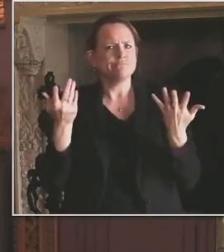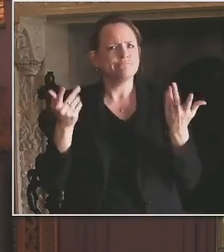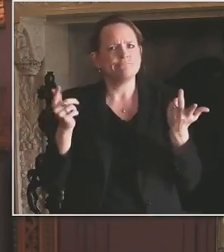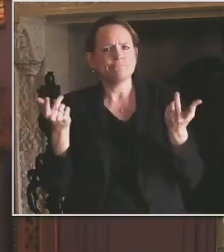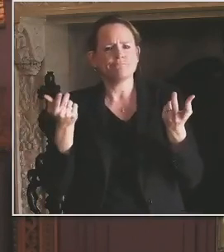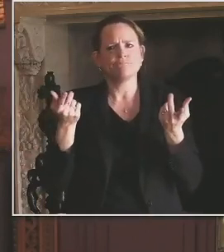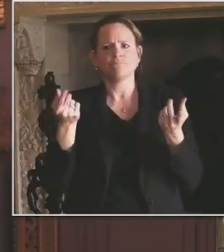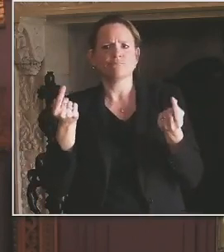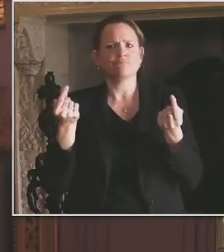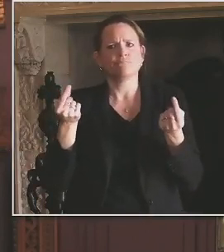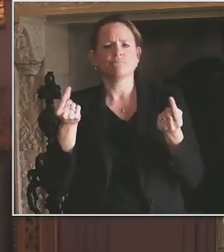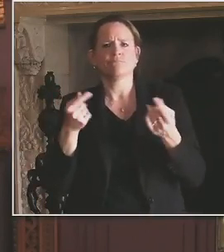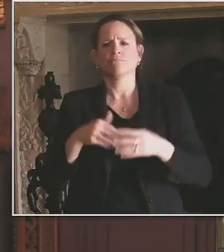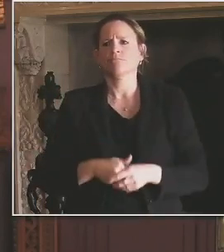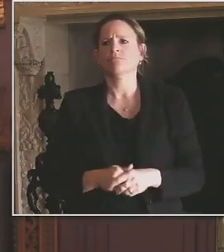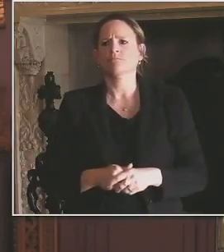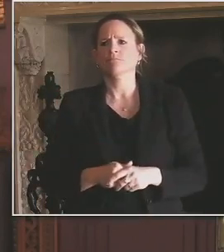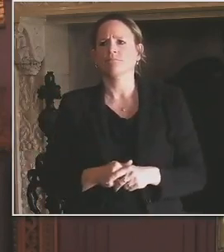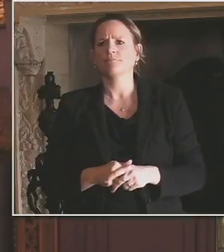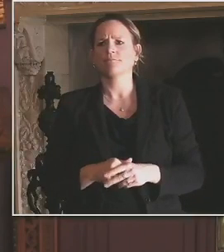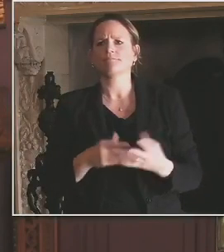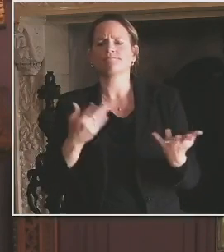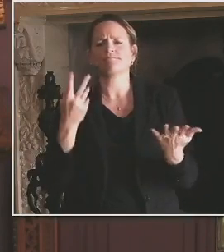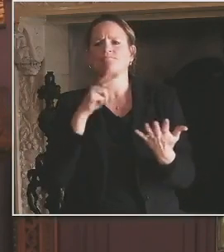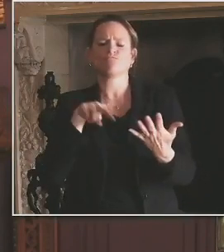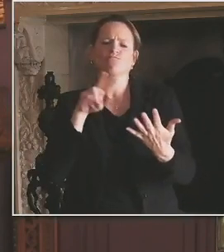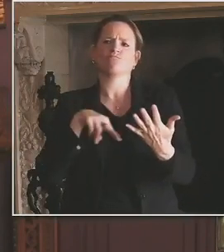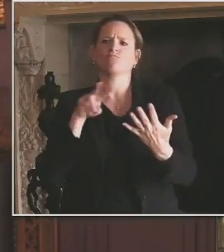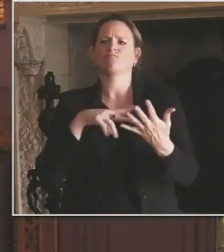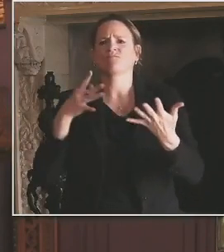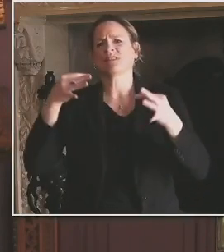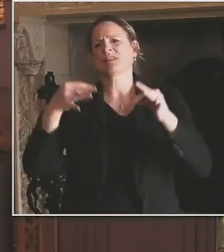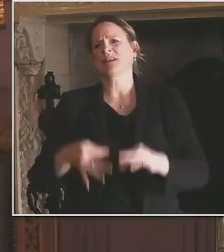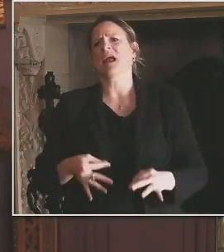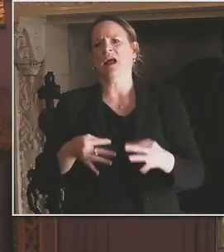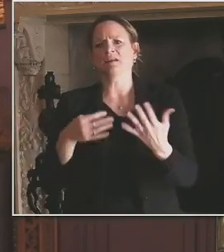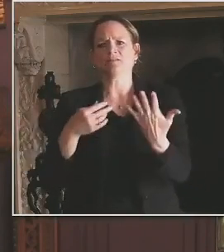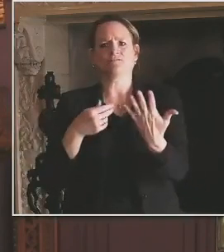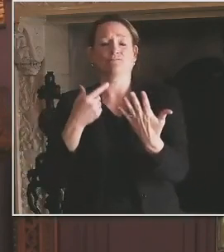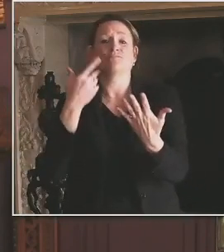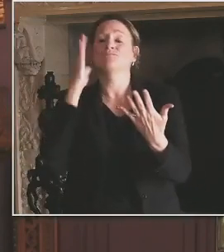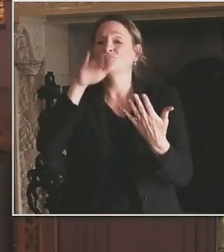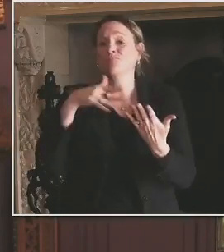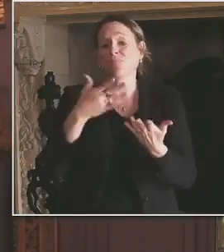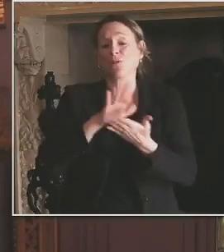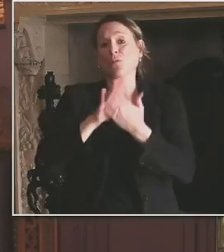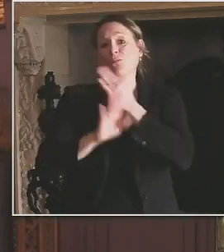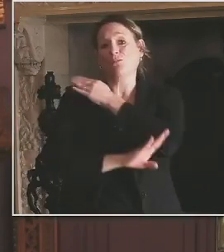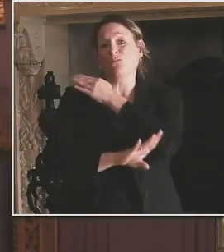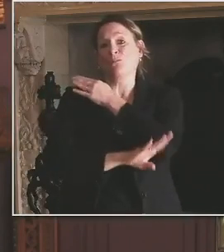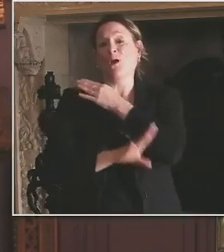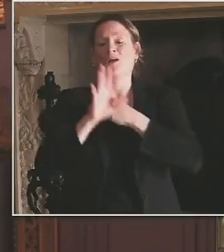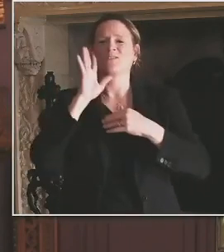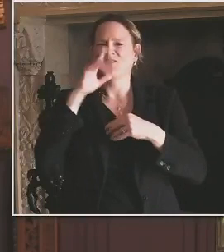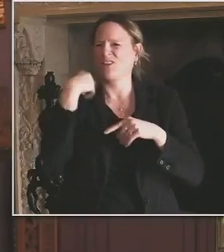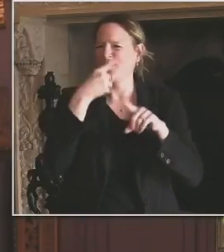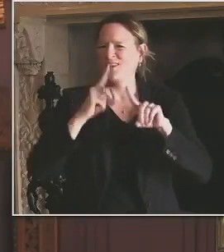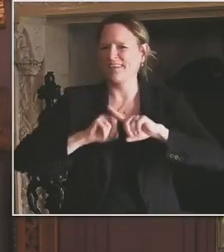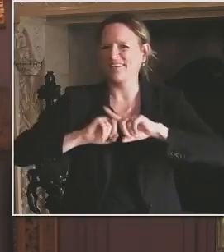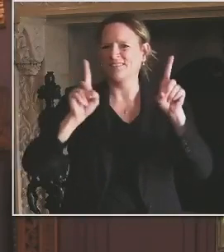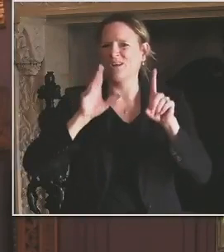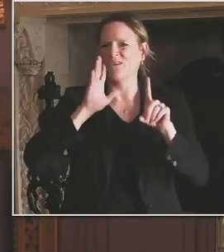people locally can use to make the decisions. It's going to look different in different parts of the state. And we're already seeing it. Milwaukee